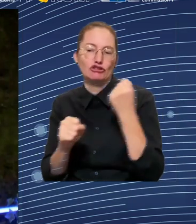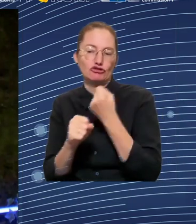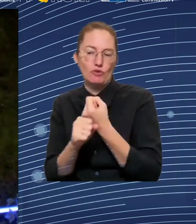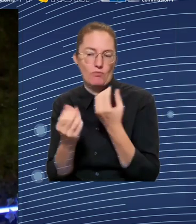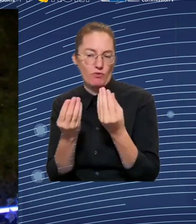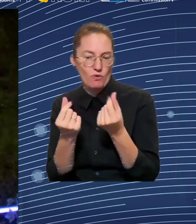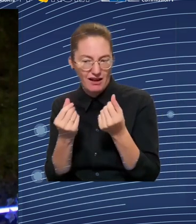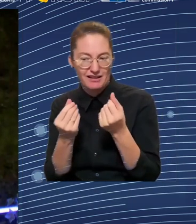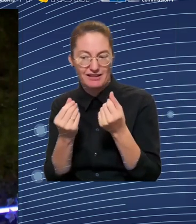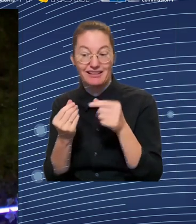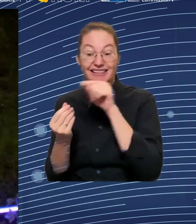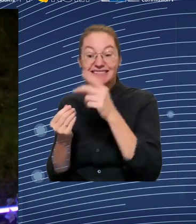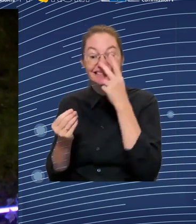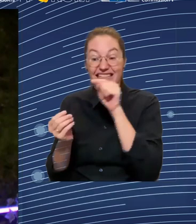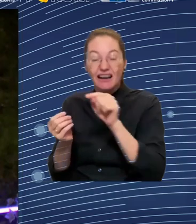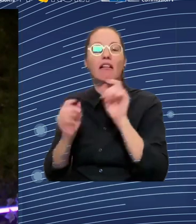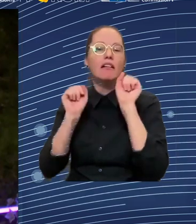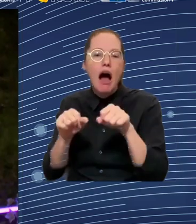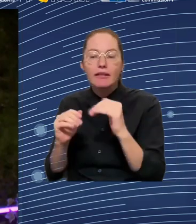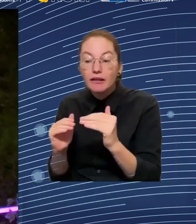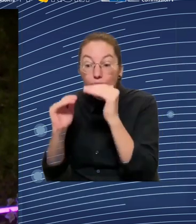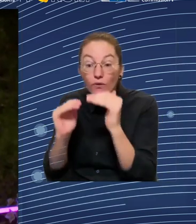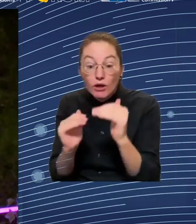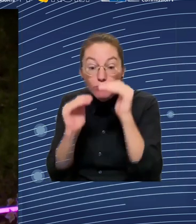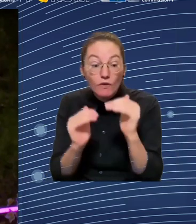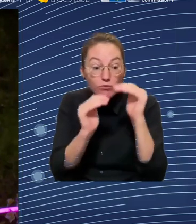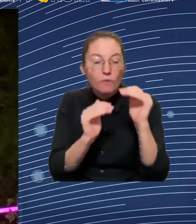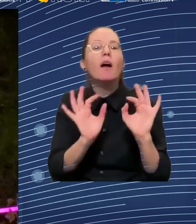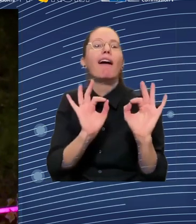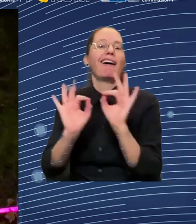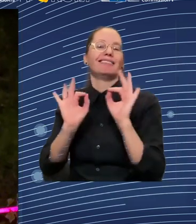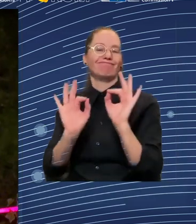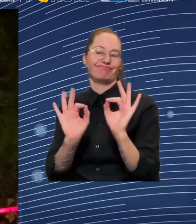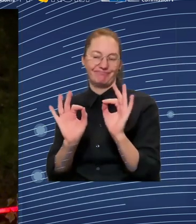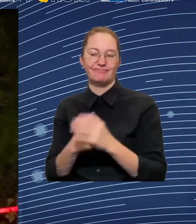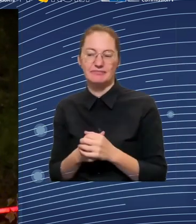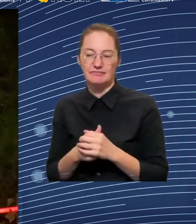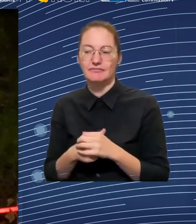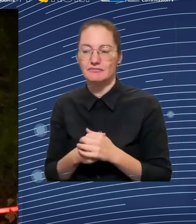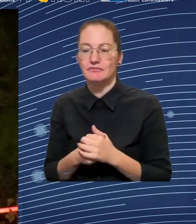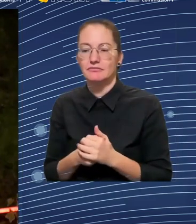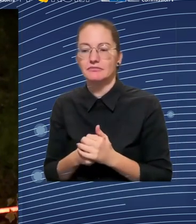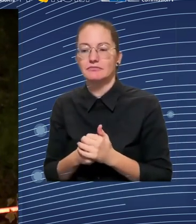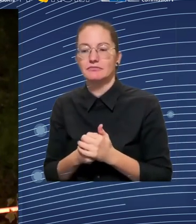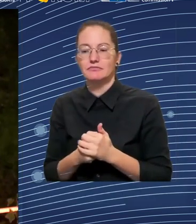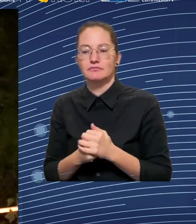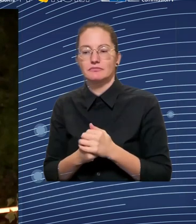act through legislation. And for the big issues, protection of workers' health and